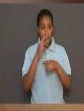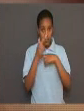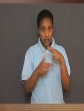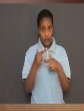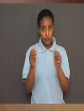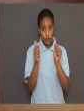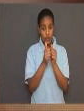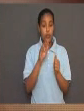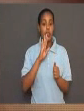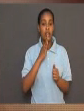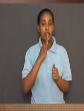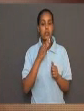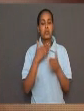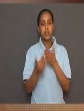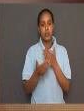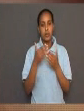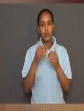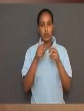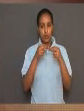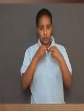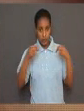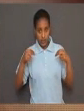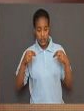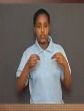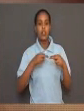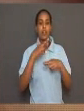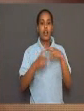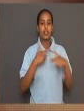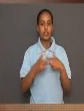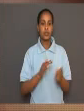Reactions with bases are simple neutralization reactions.